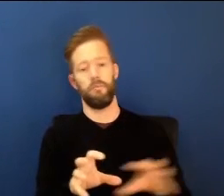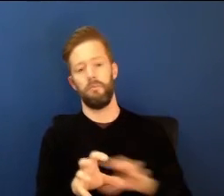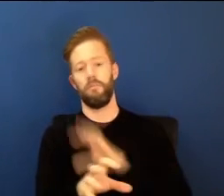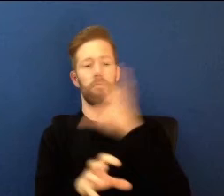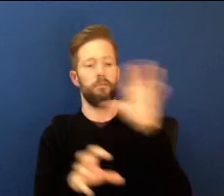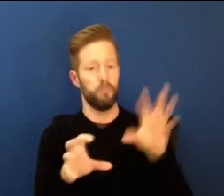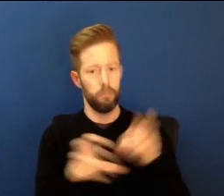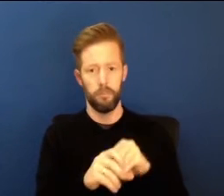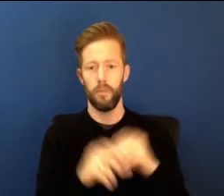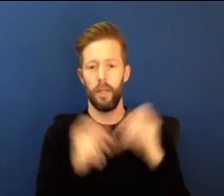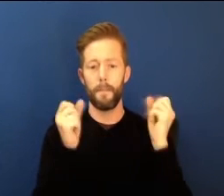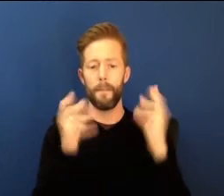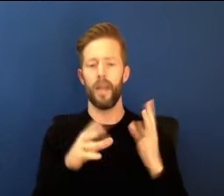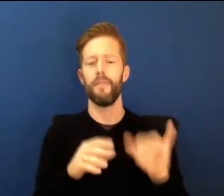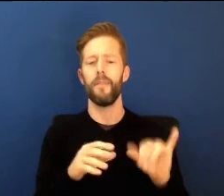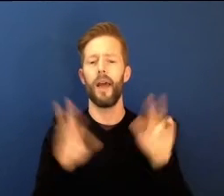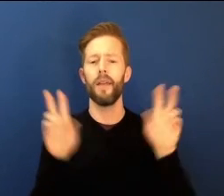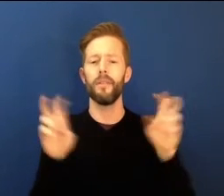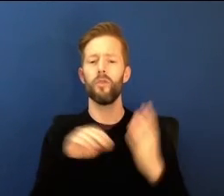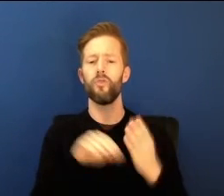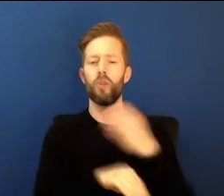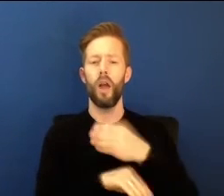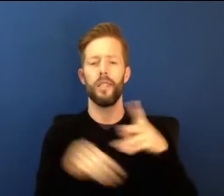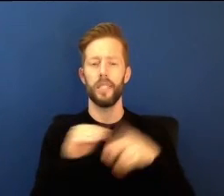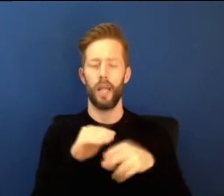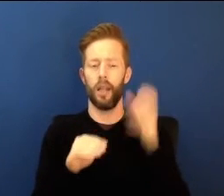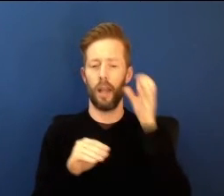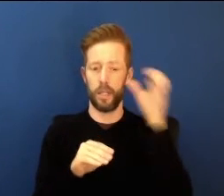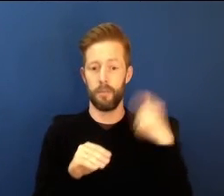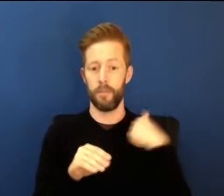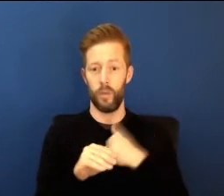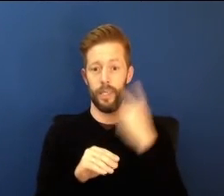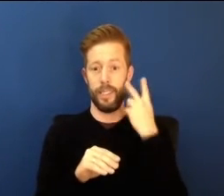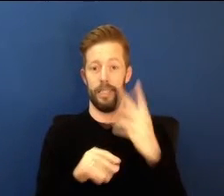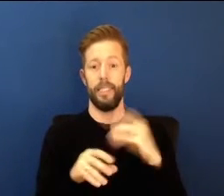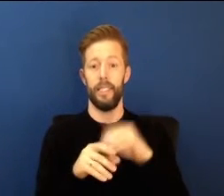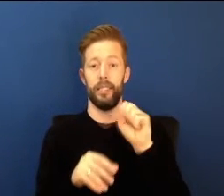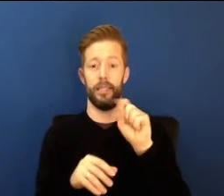many, if not all, of the cross-cutting concepts we see in STEM. So